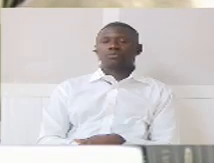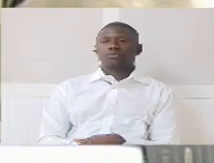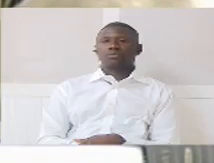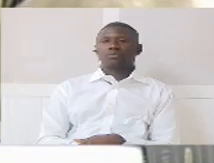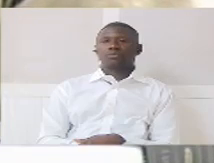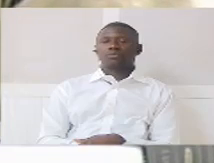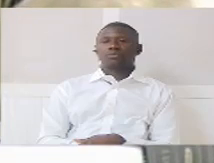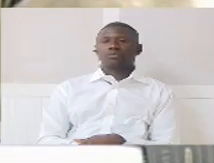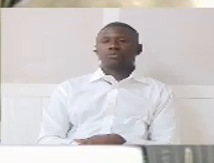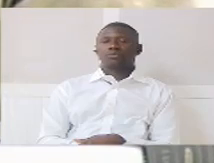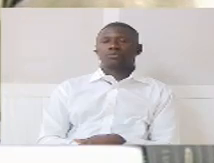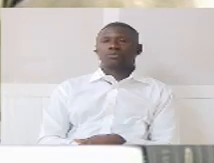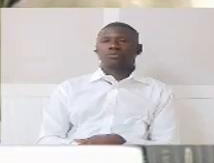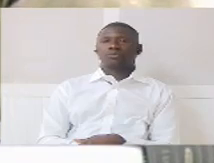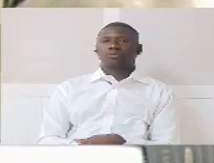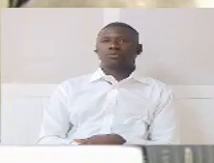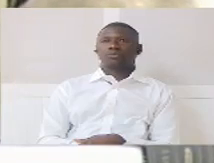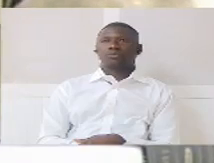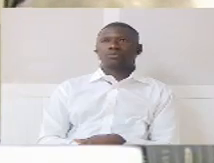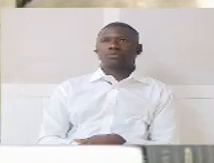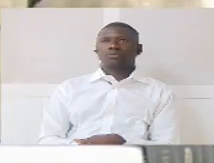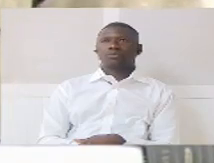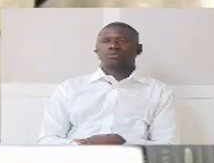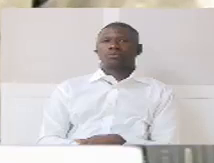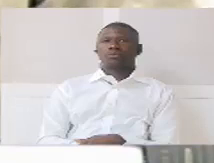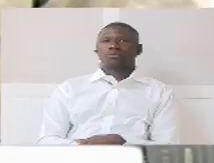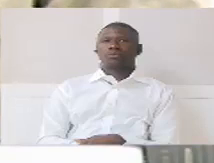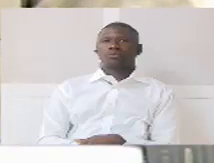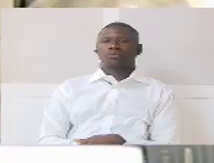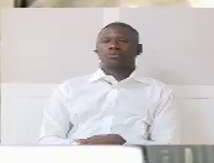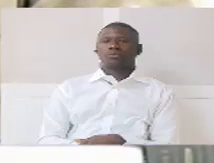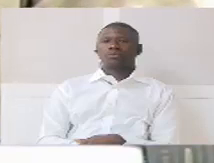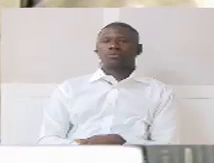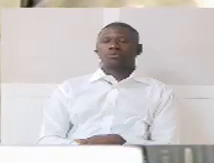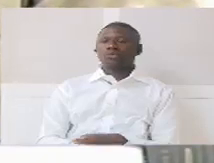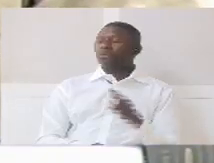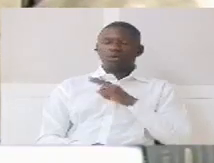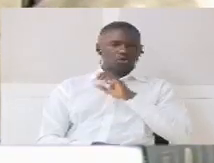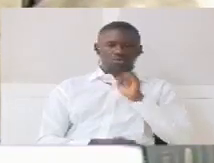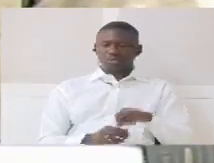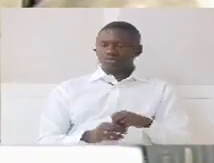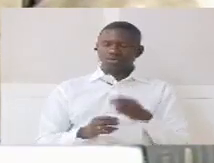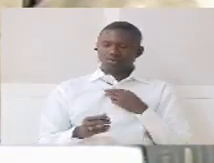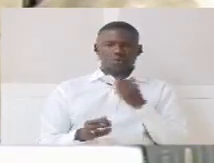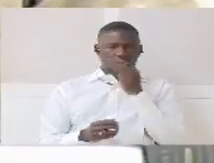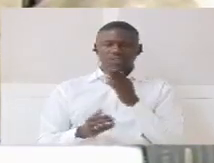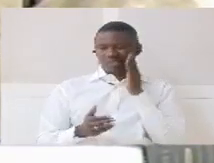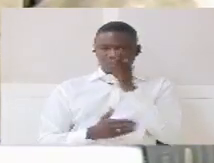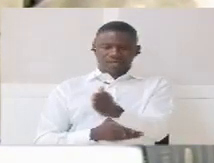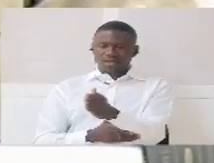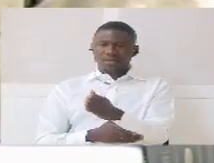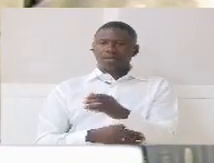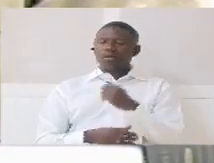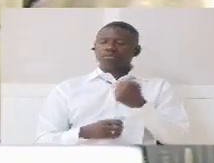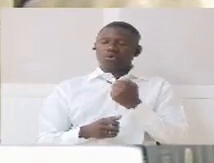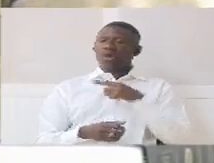o kangolondi. So I don't directly into offer no because me nakara nintol ngana preparation o beka chow. I cannot say directly who does that because after we have done